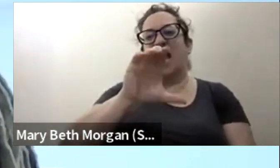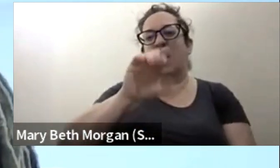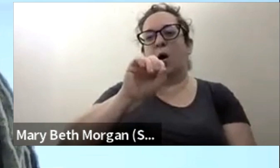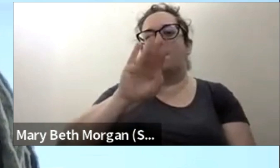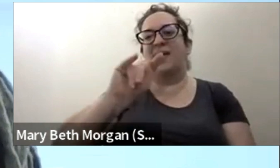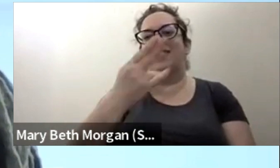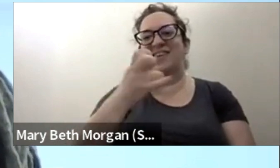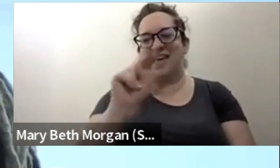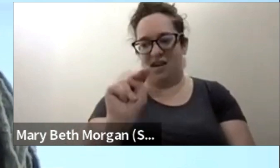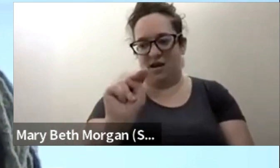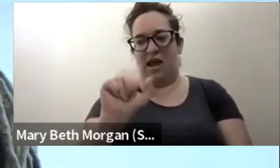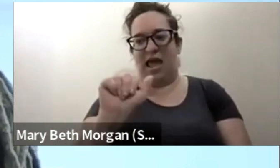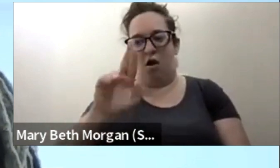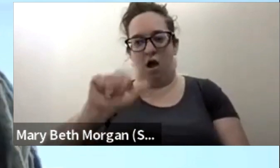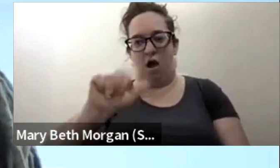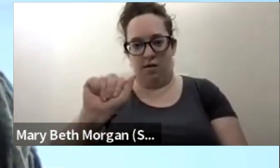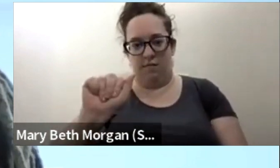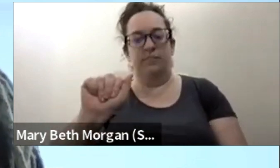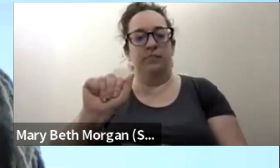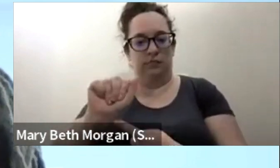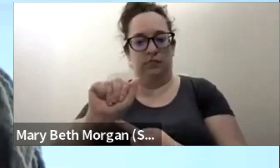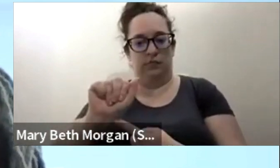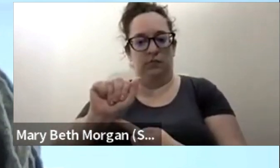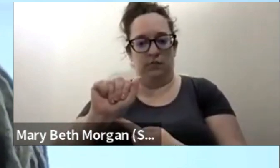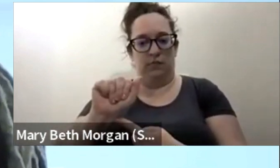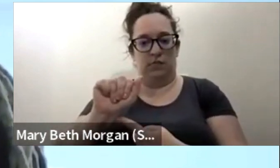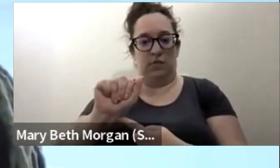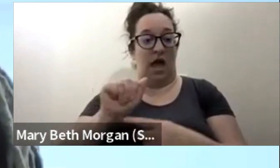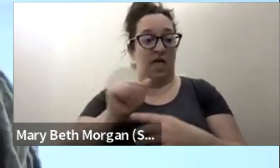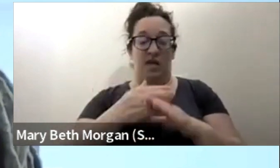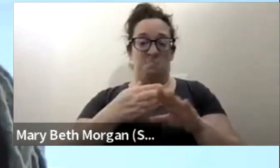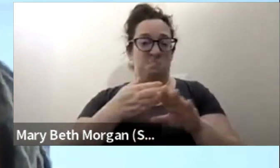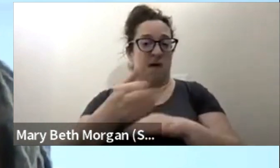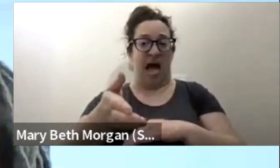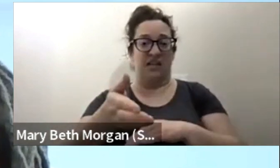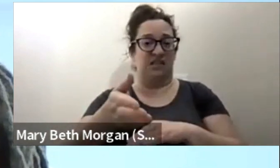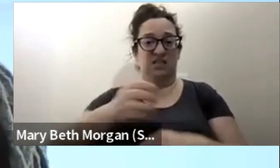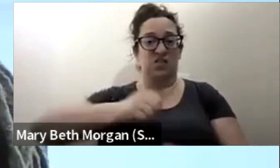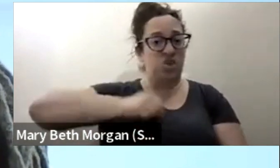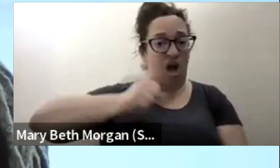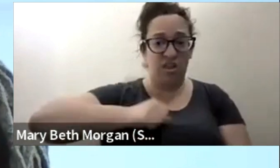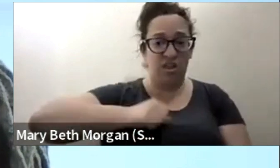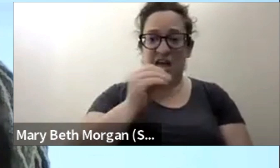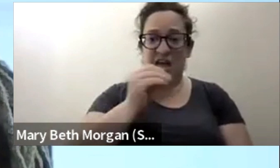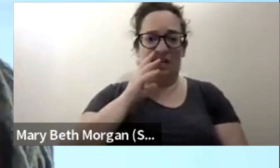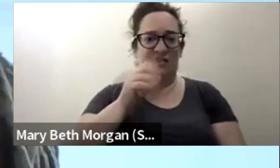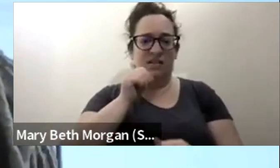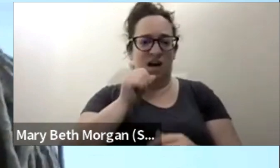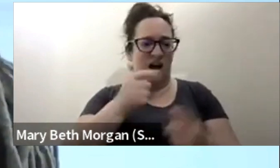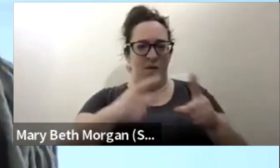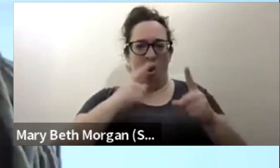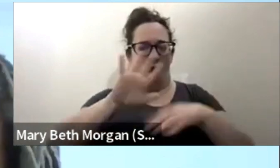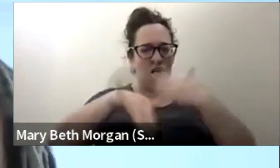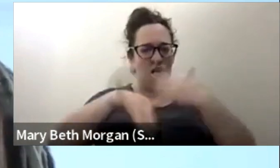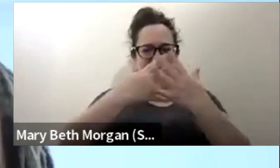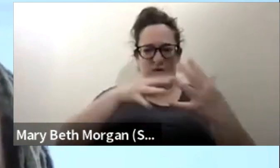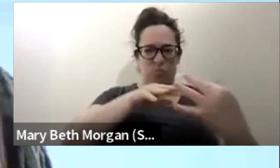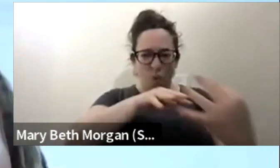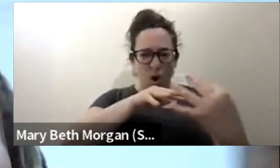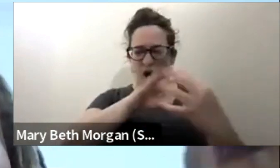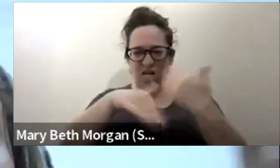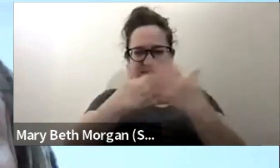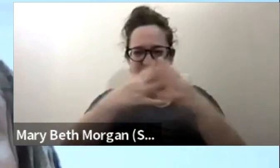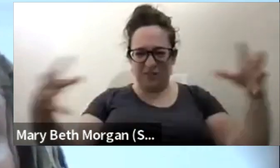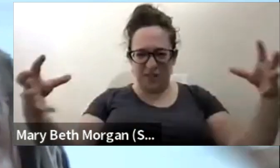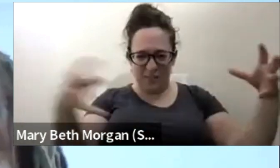as ways to free the characters. There are priests, and those things are in his scripts, but the big changes